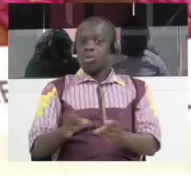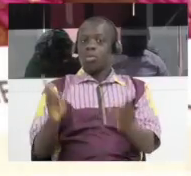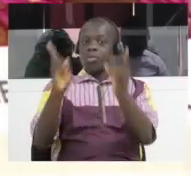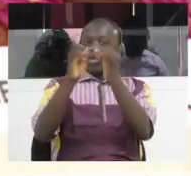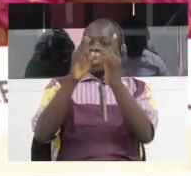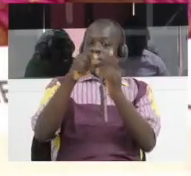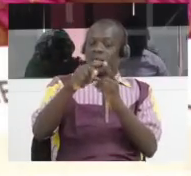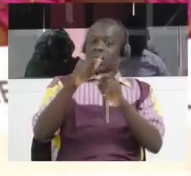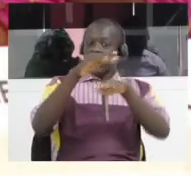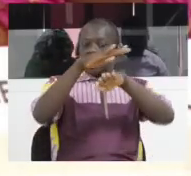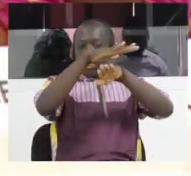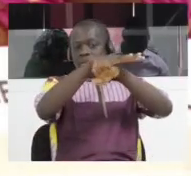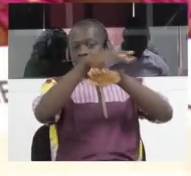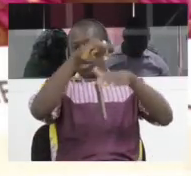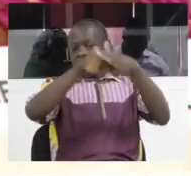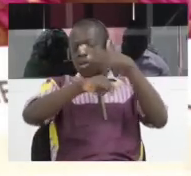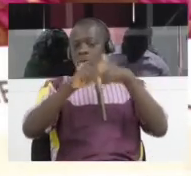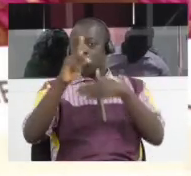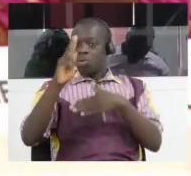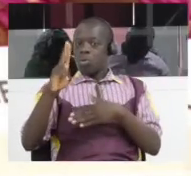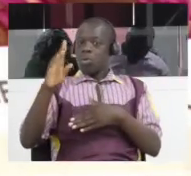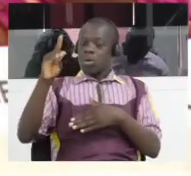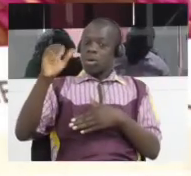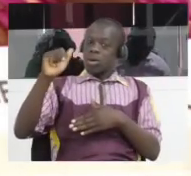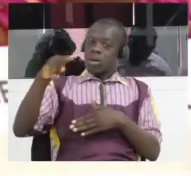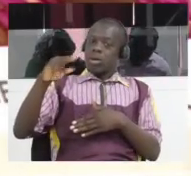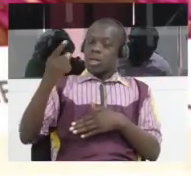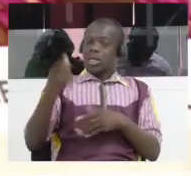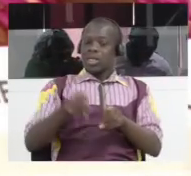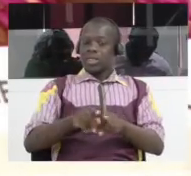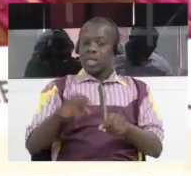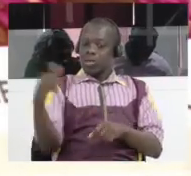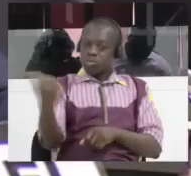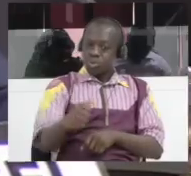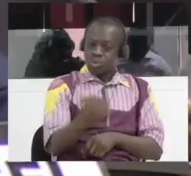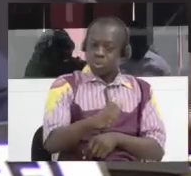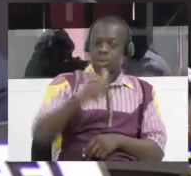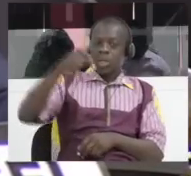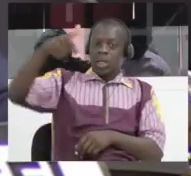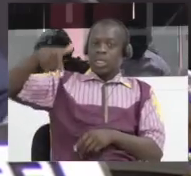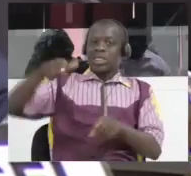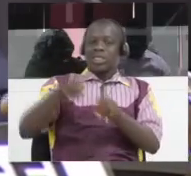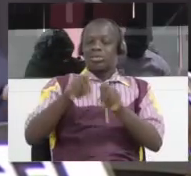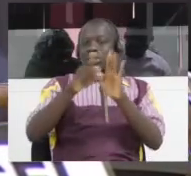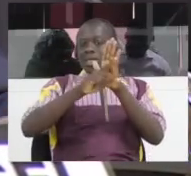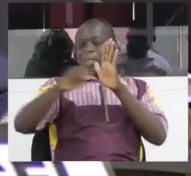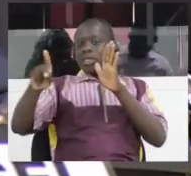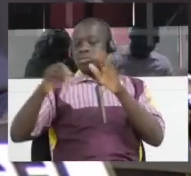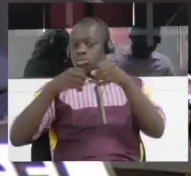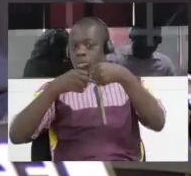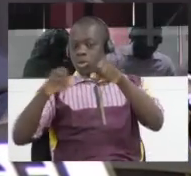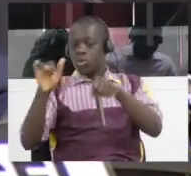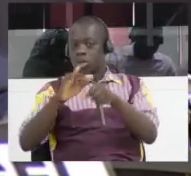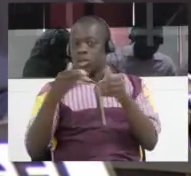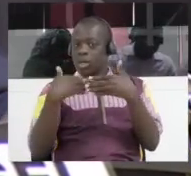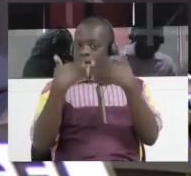met that evening in Kudang and talked about or criticized the Nigerians for the